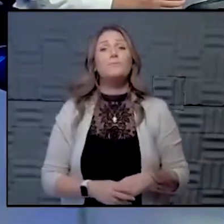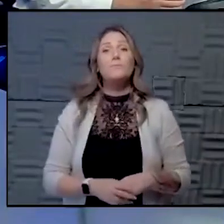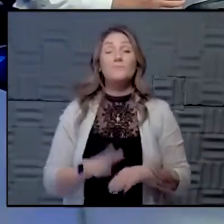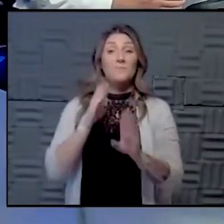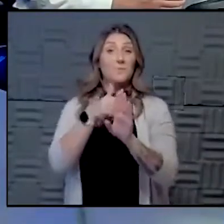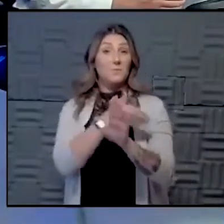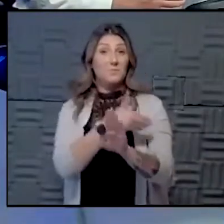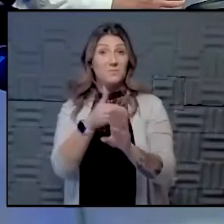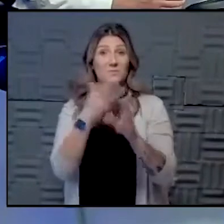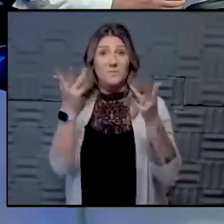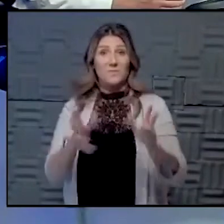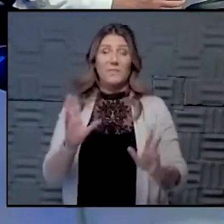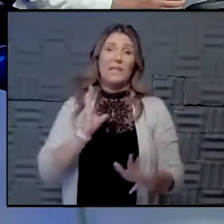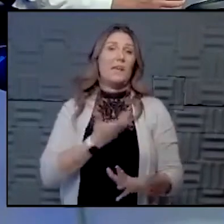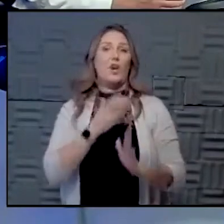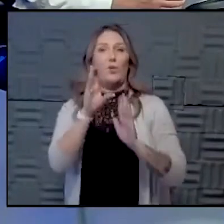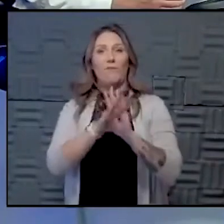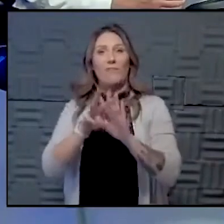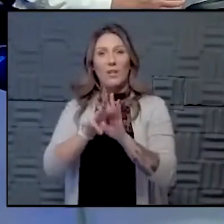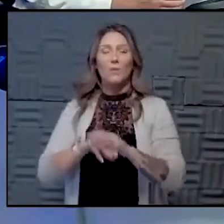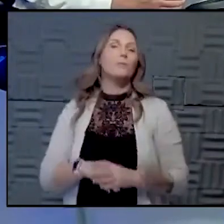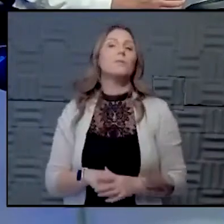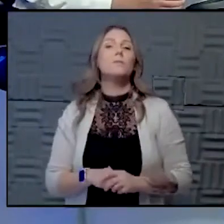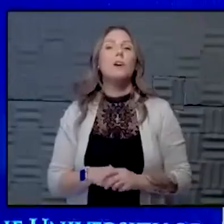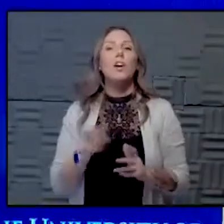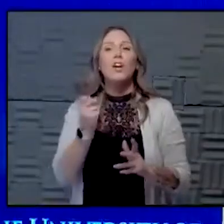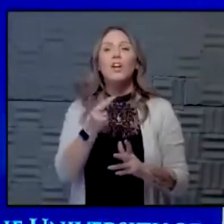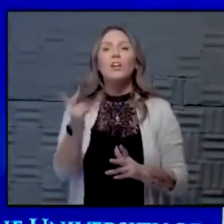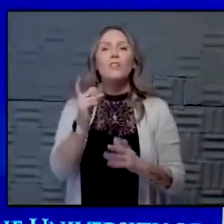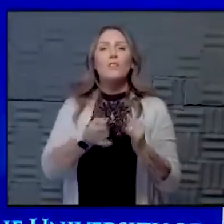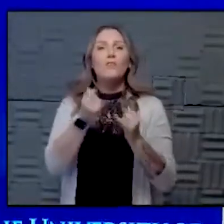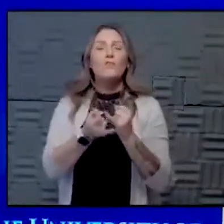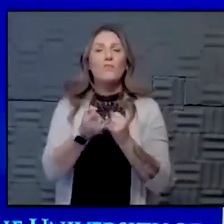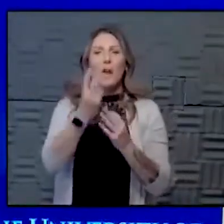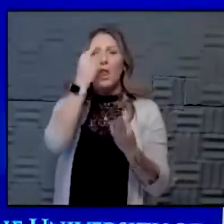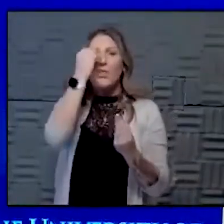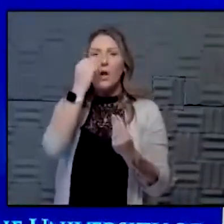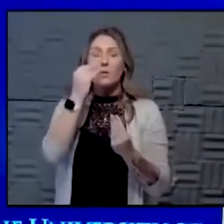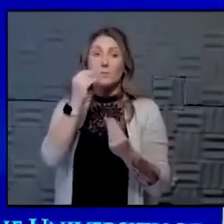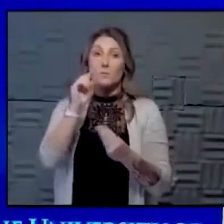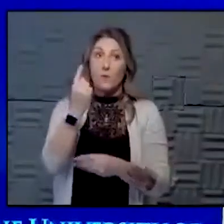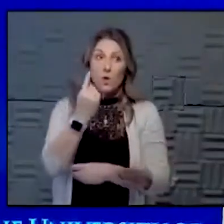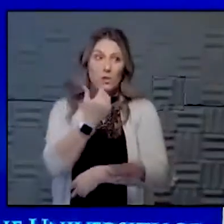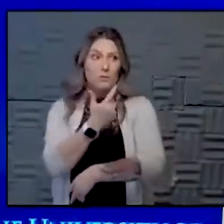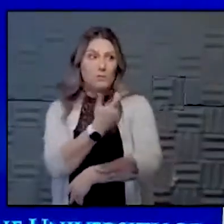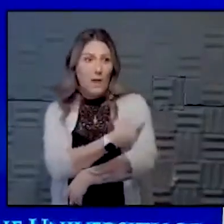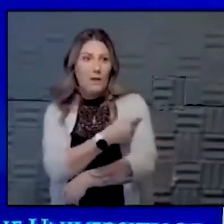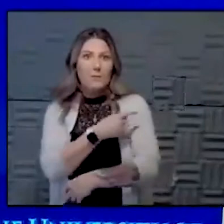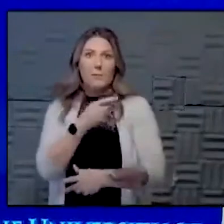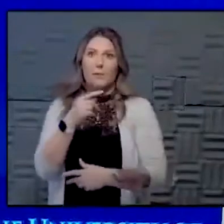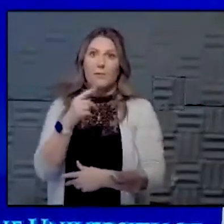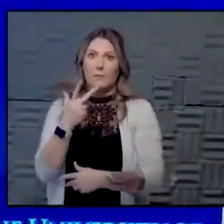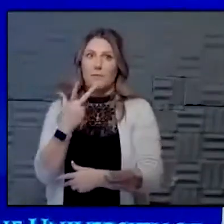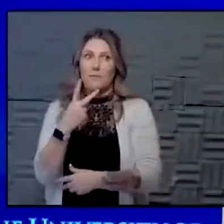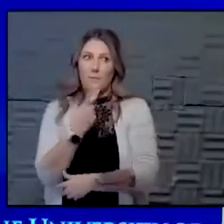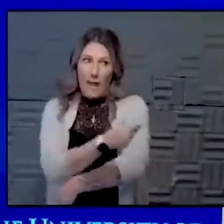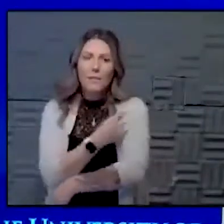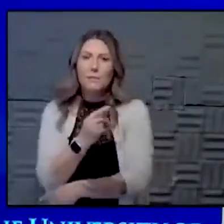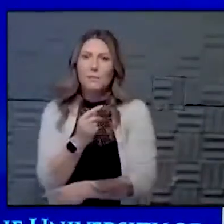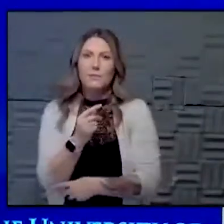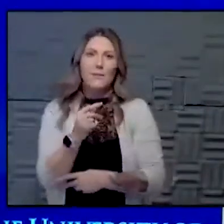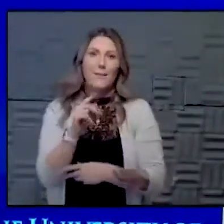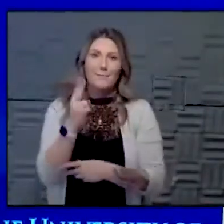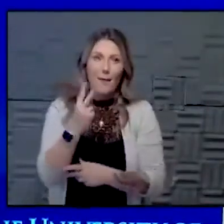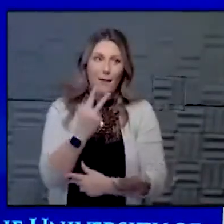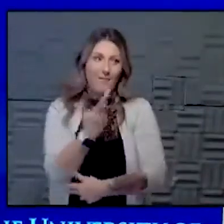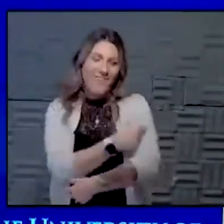we close with our video here, just a few final thoughts. A, get vaccinated. B, get vaccinated. And C, get vaccinated.